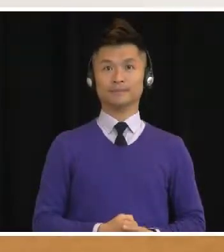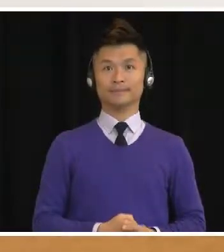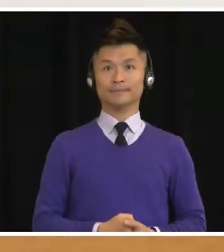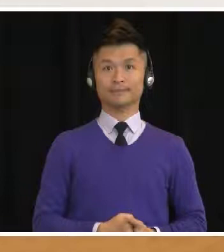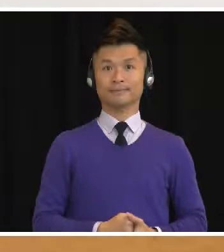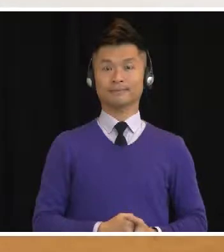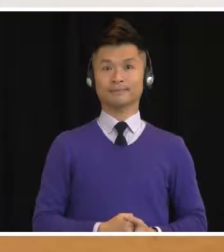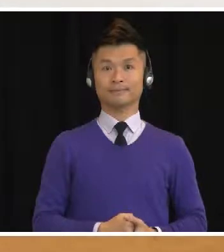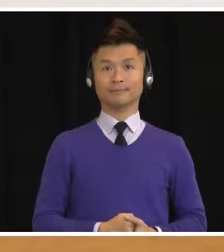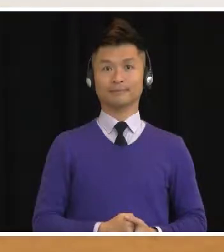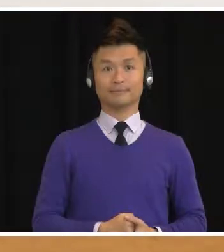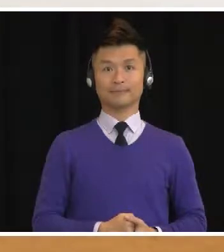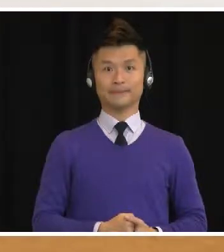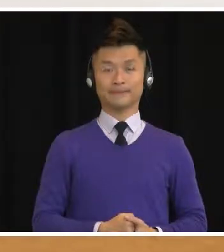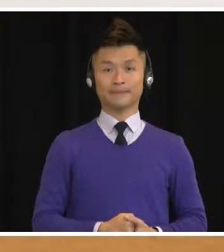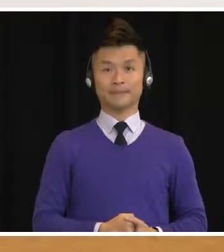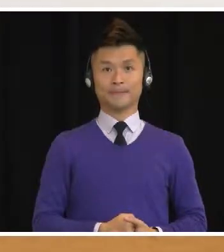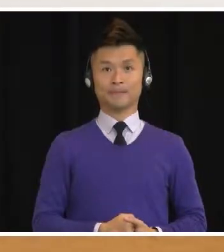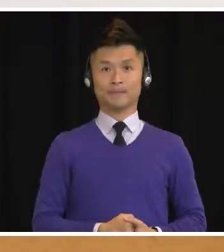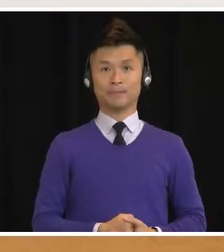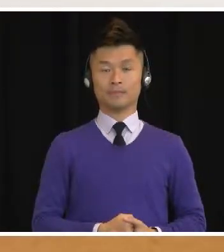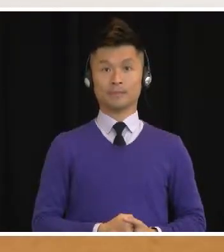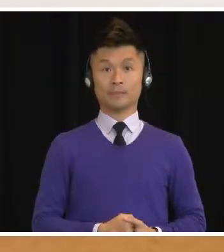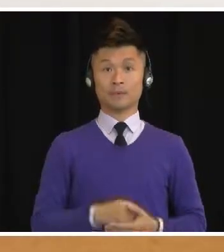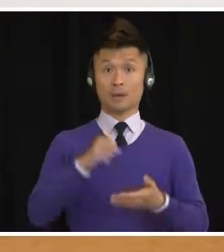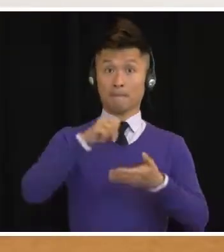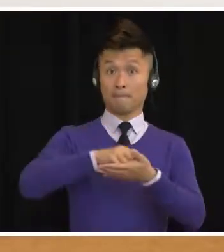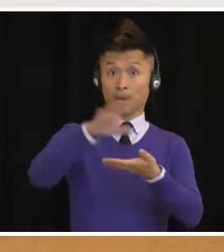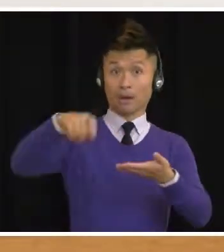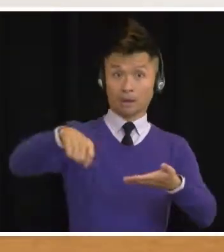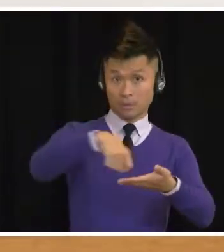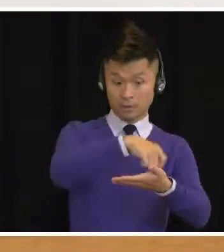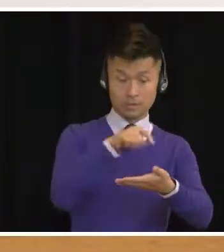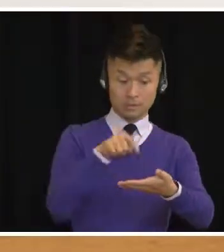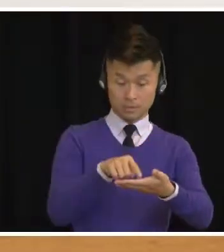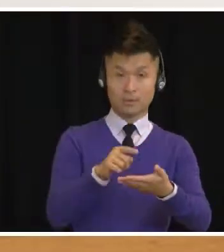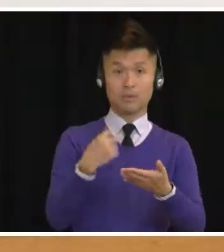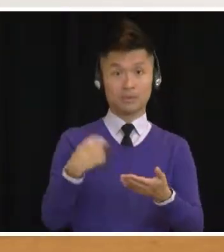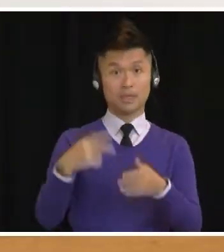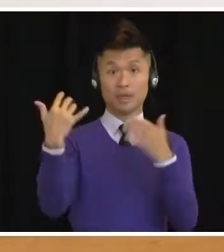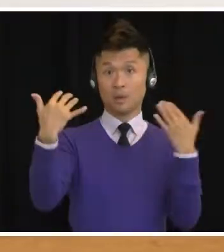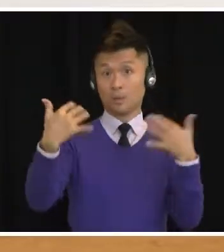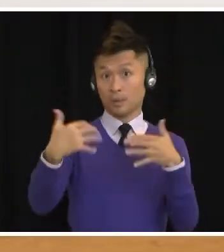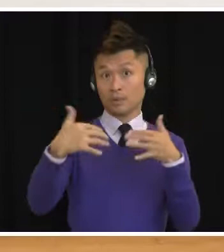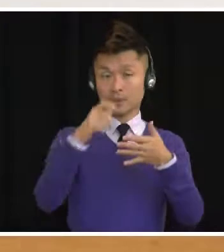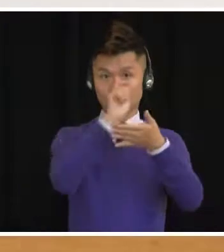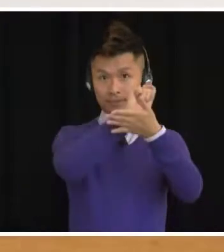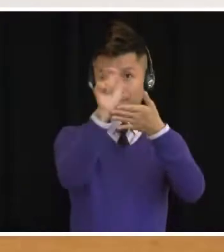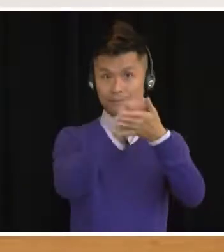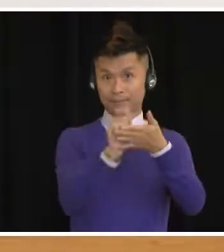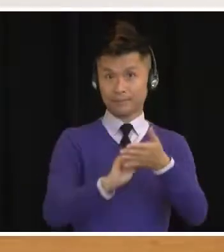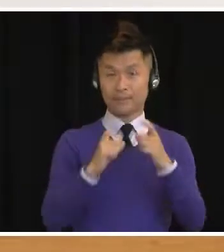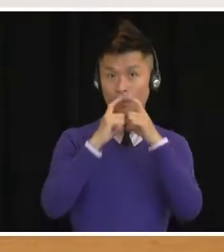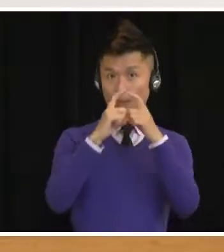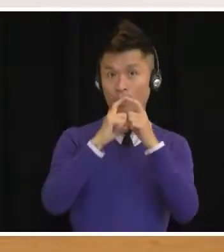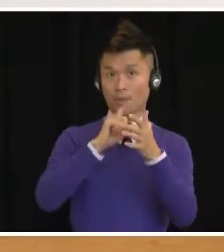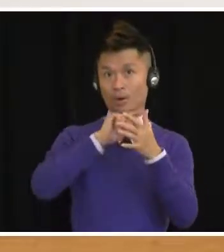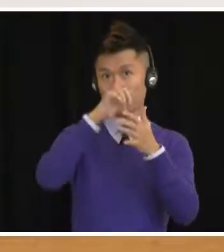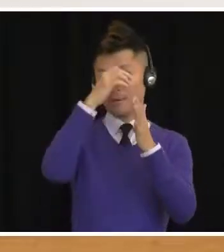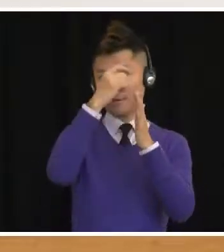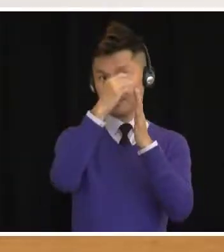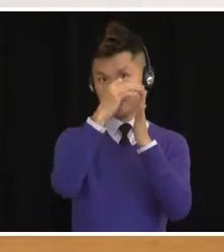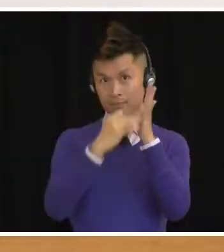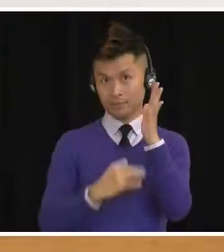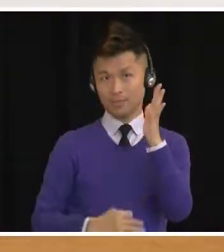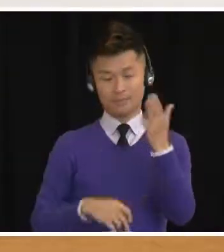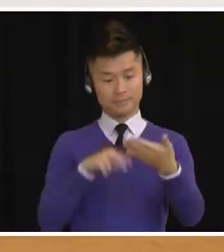report and the written answers. And it seems that you are convinced to go on to